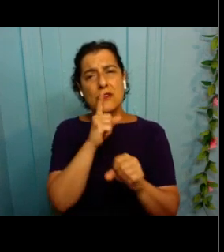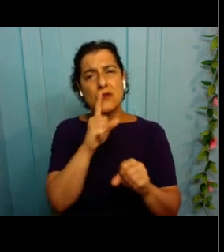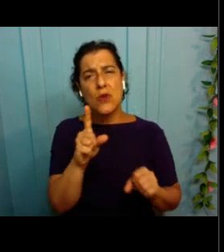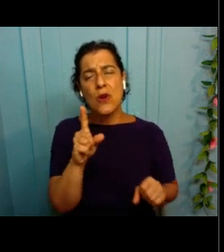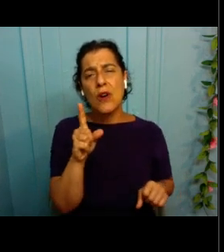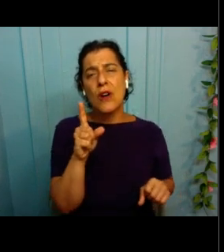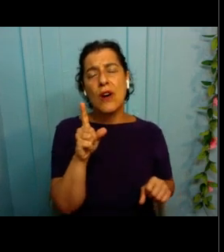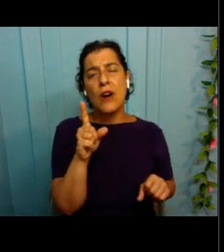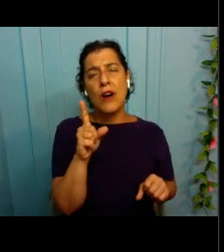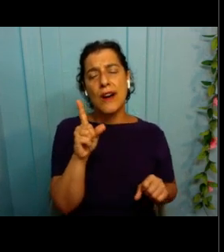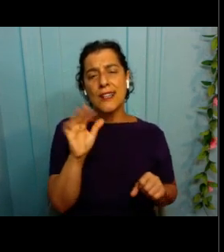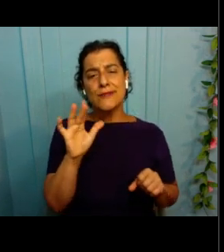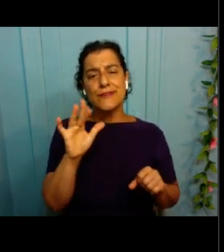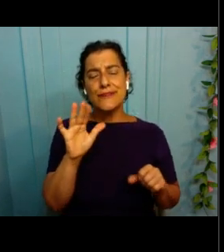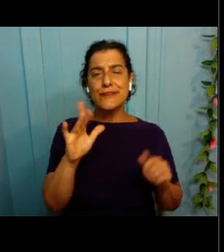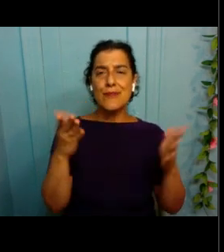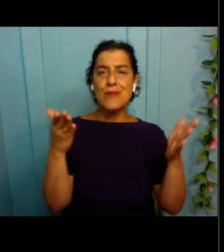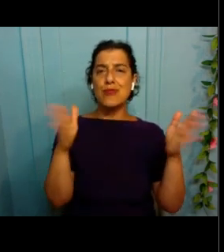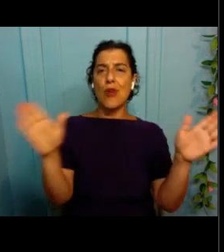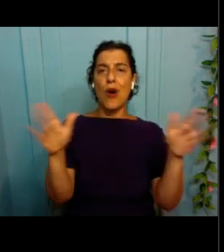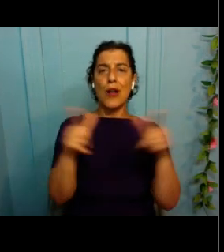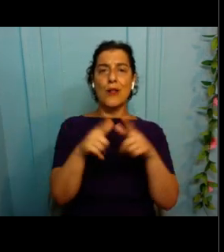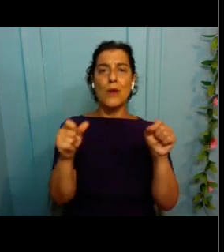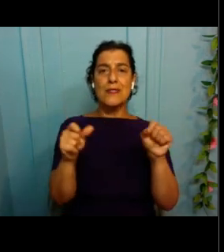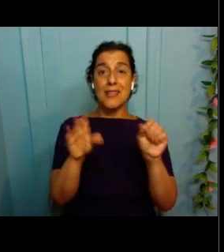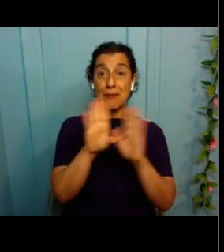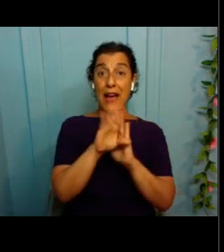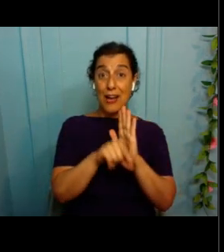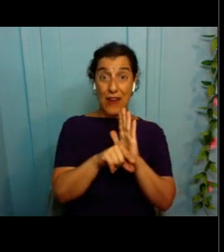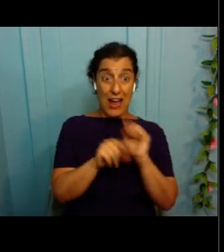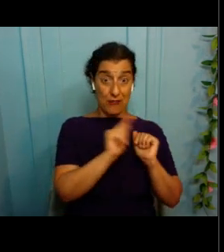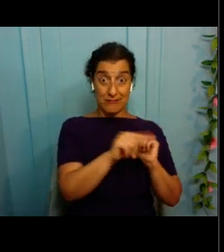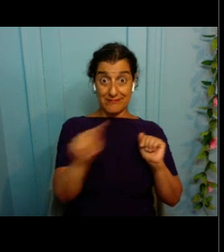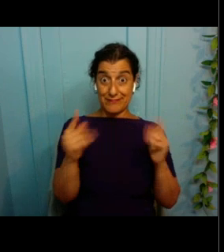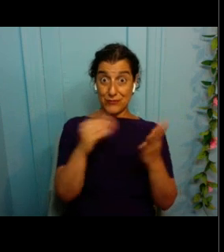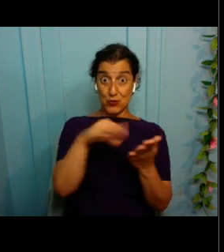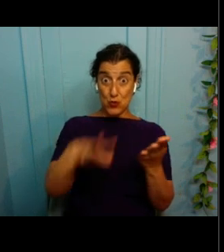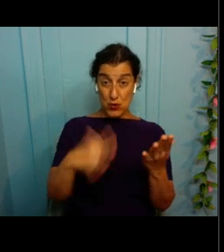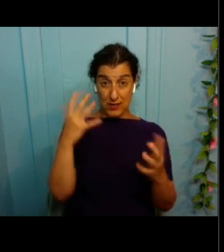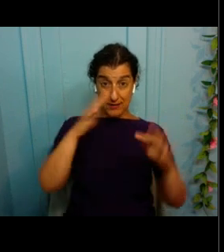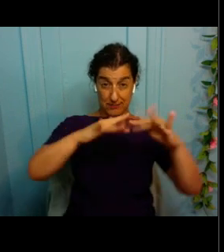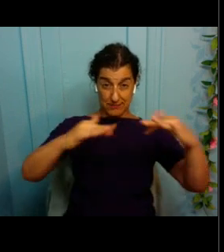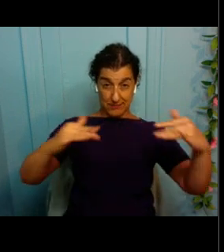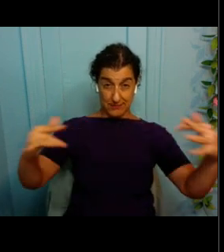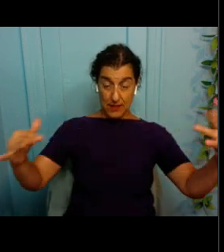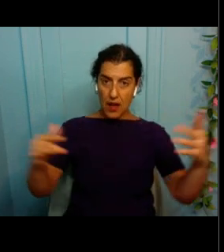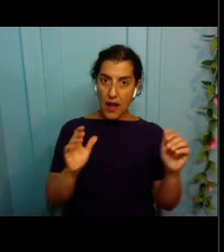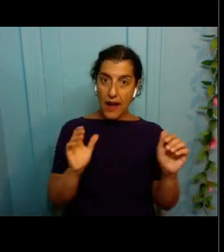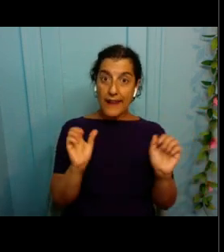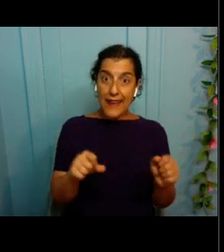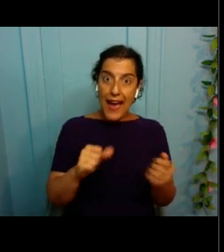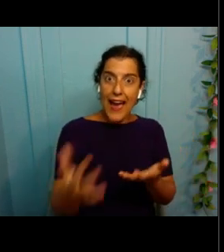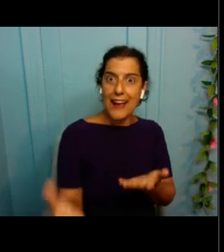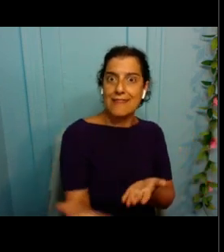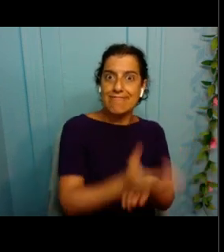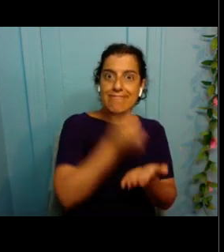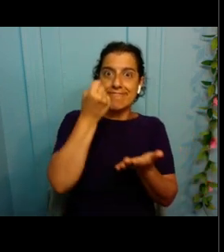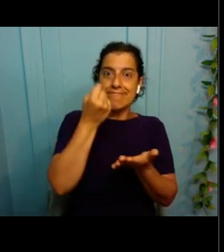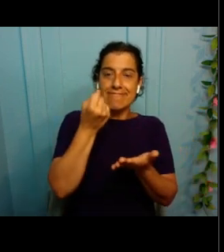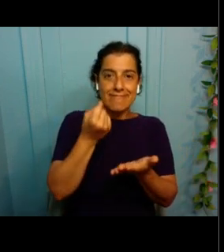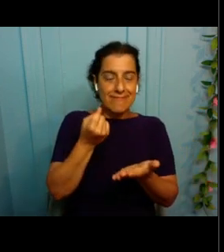this broad linguistic background that we have among the students can be leveraged to empower